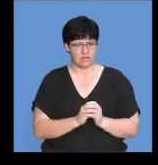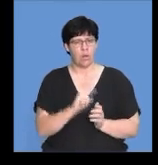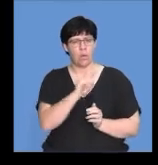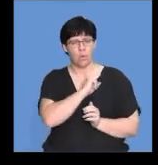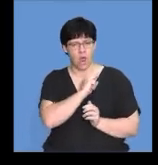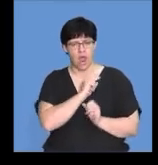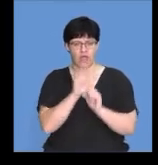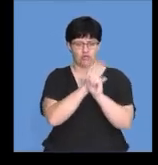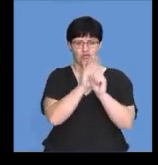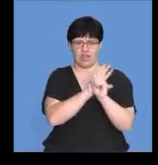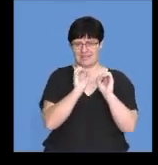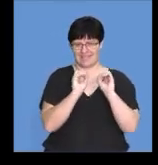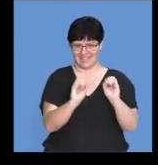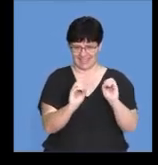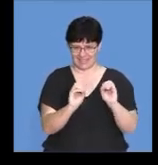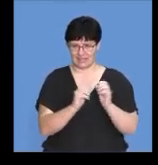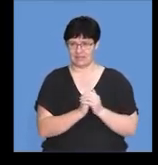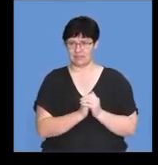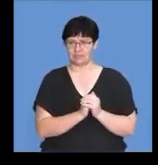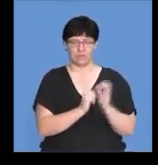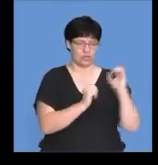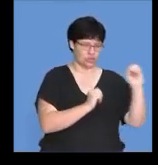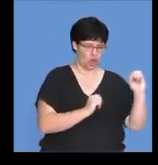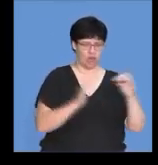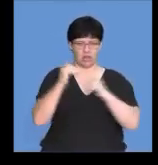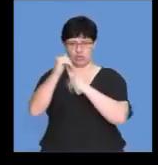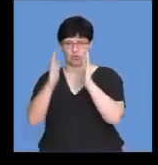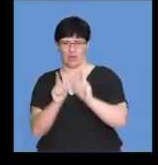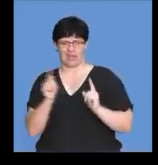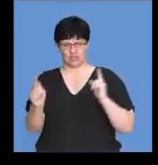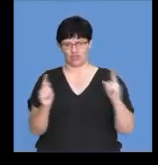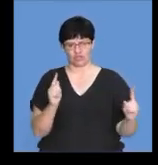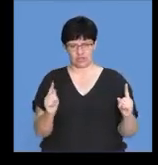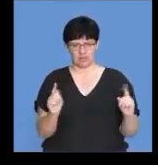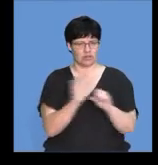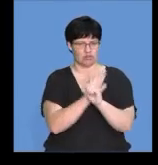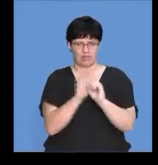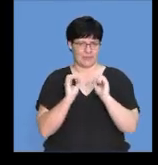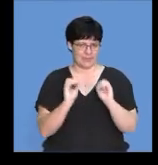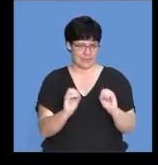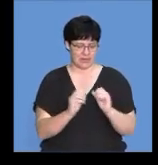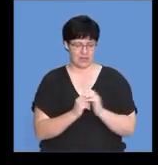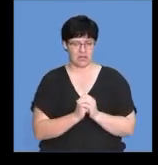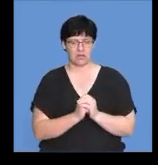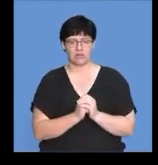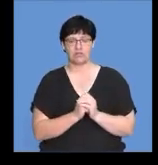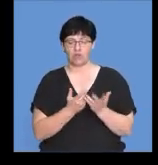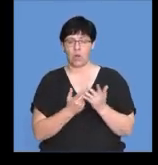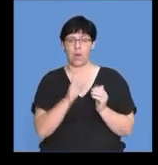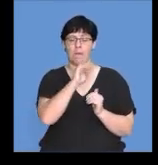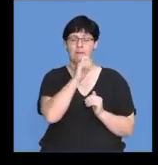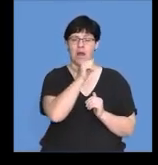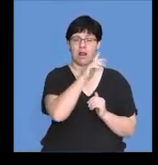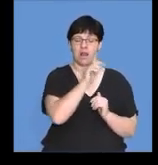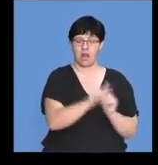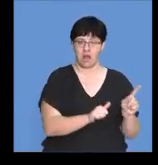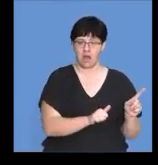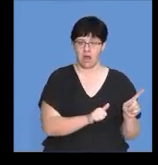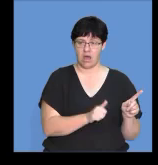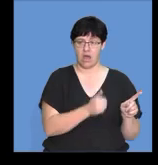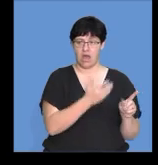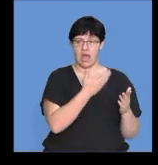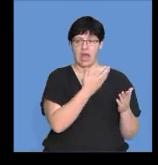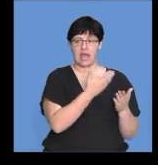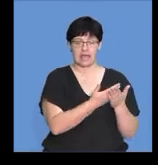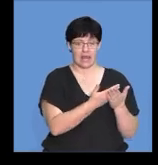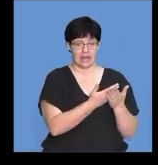an unshaded circle and square respectively. So the only way that Mabala can